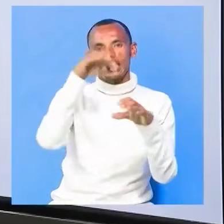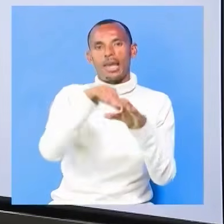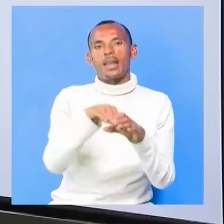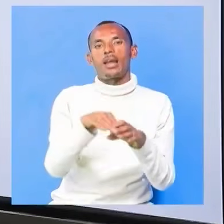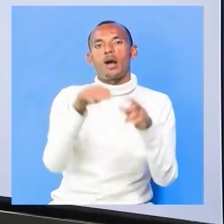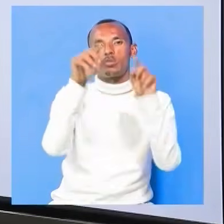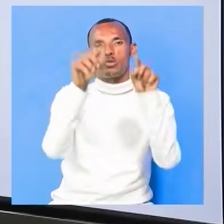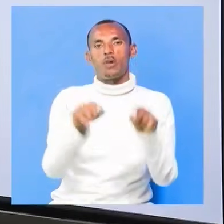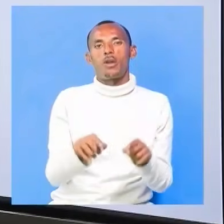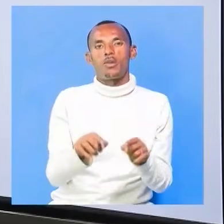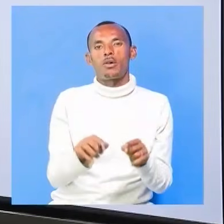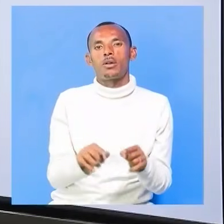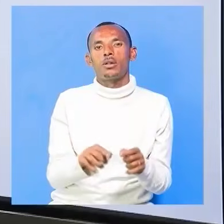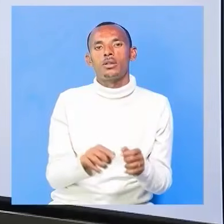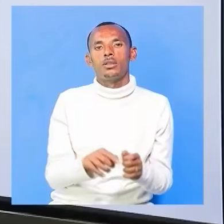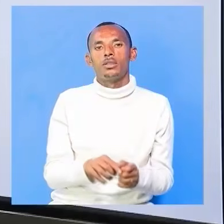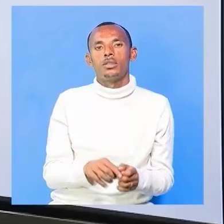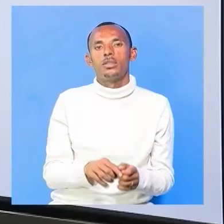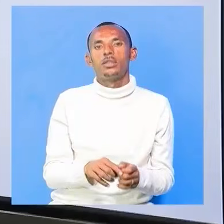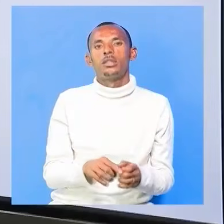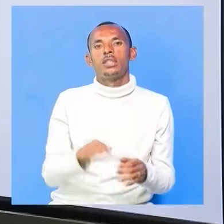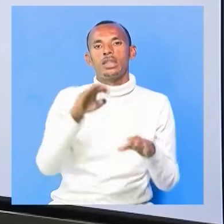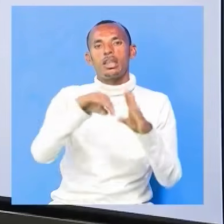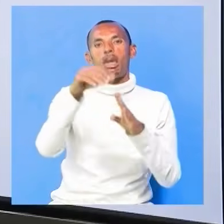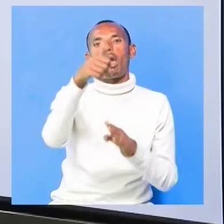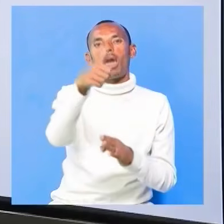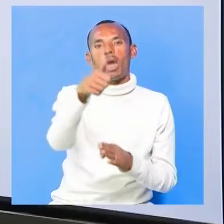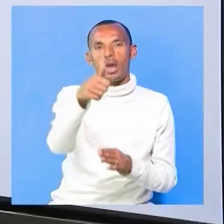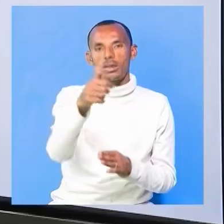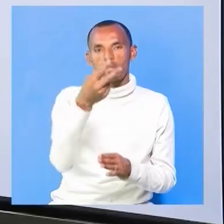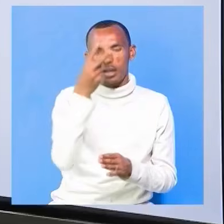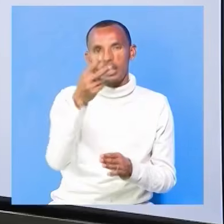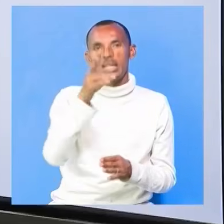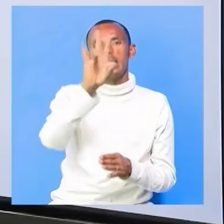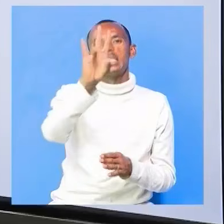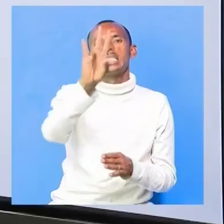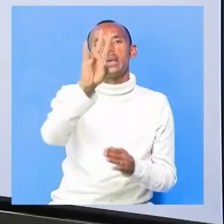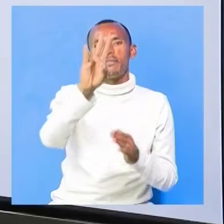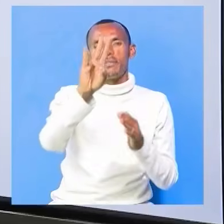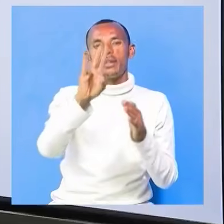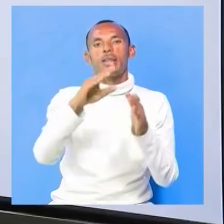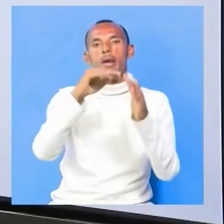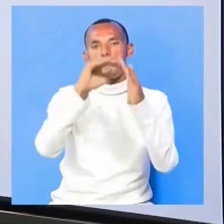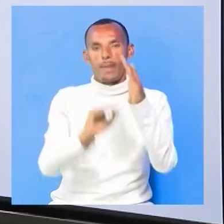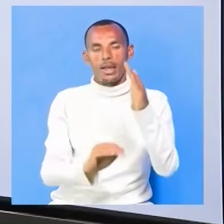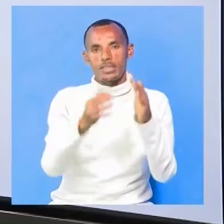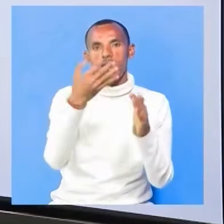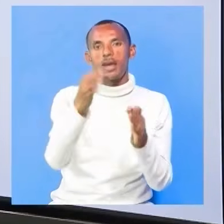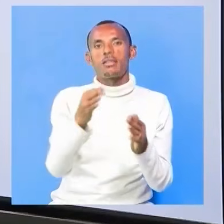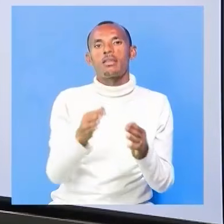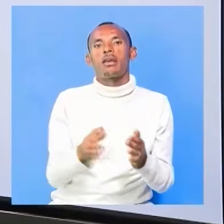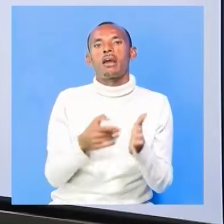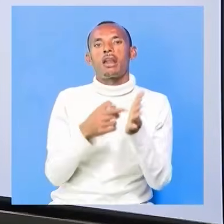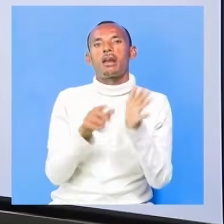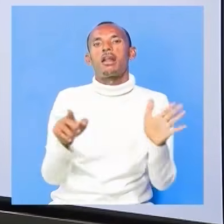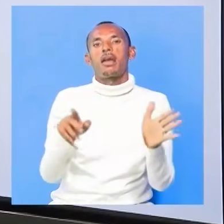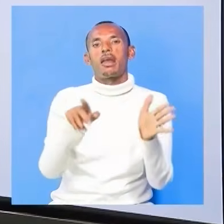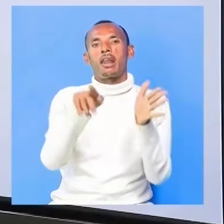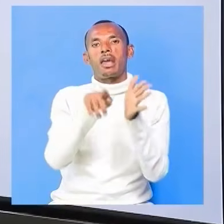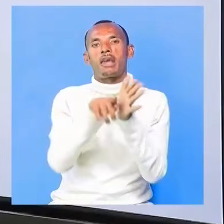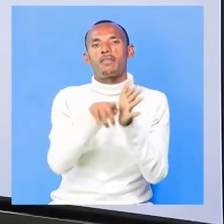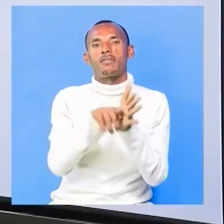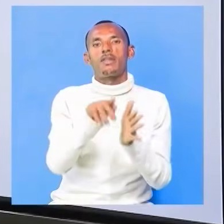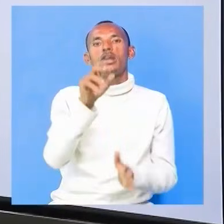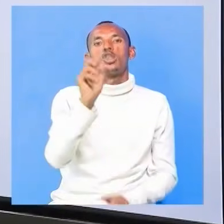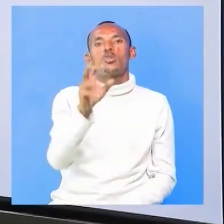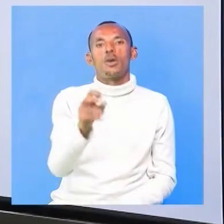the absolute value. So, in A case, 7 minus 19 is clearly